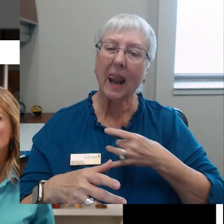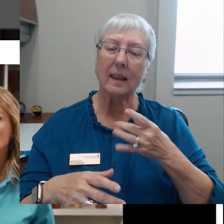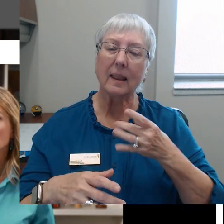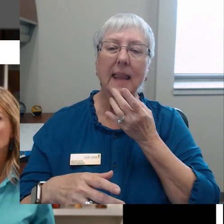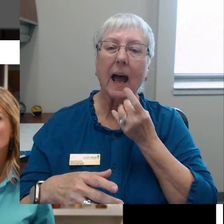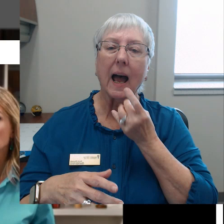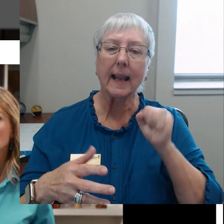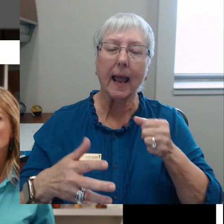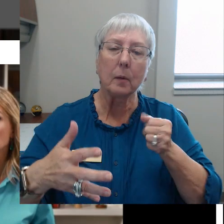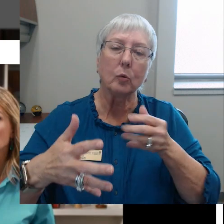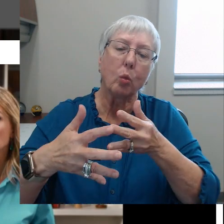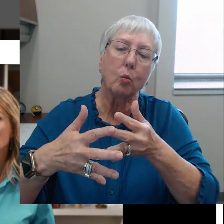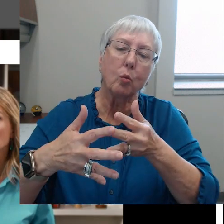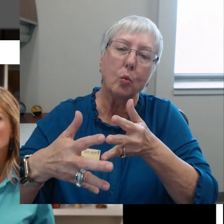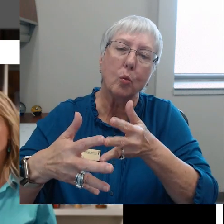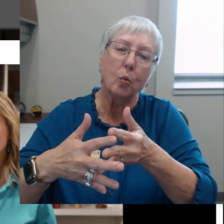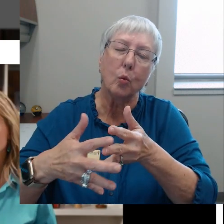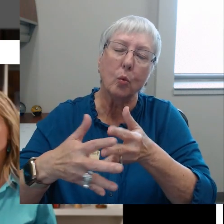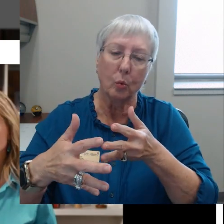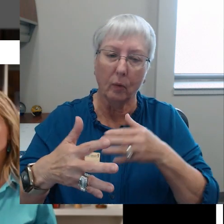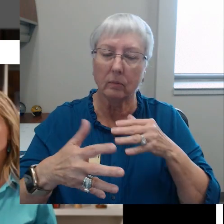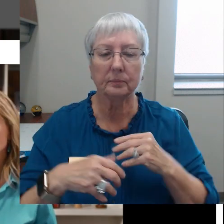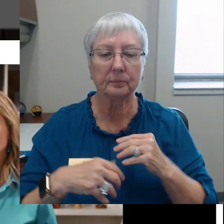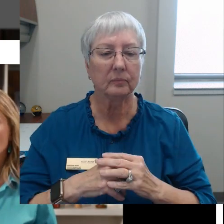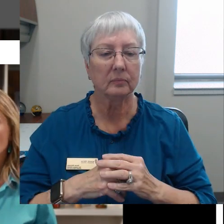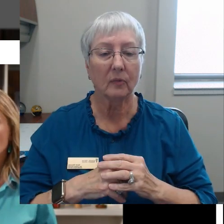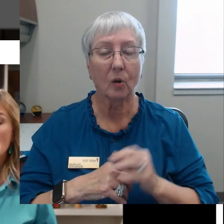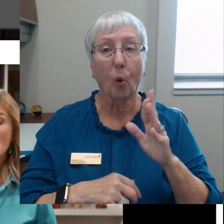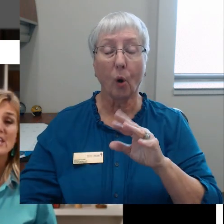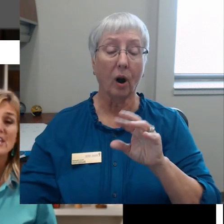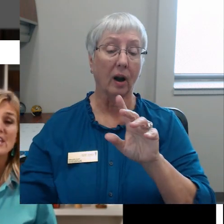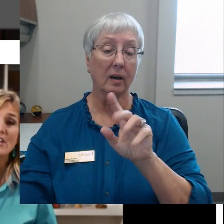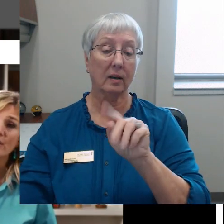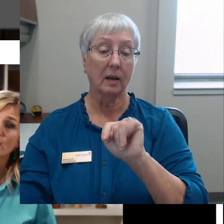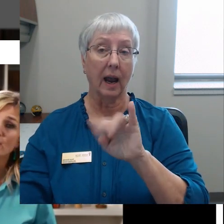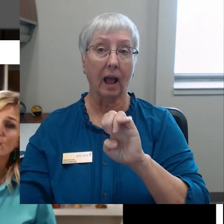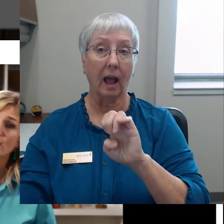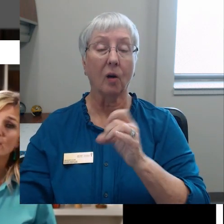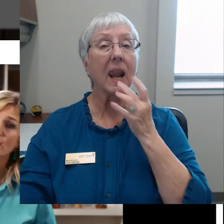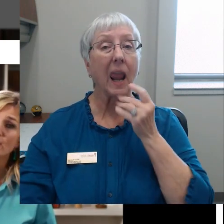and not at all through a ceramic tile.